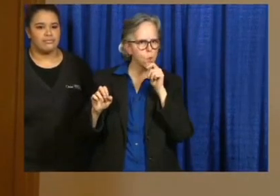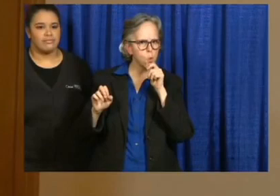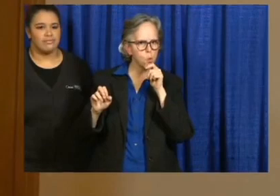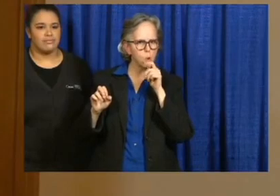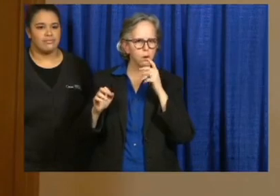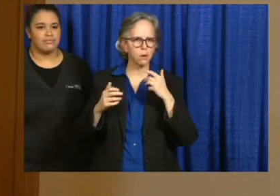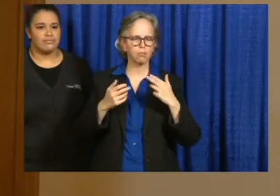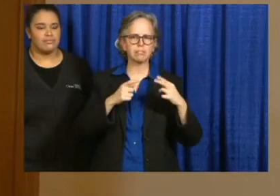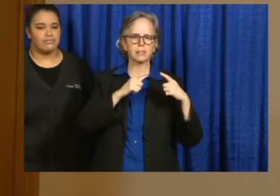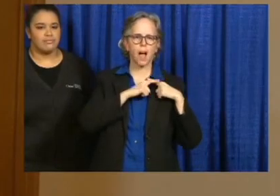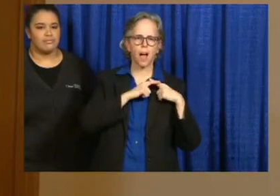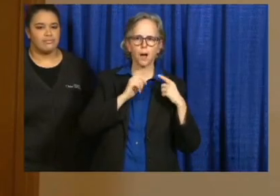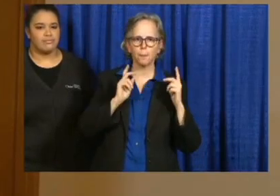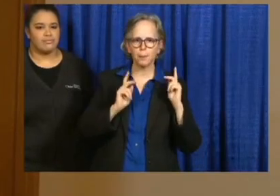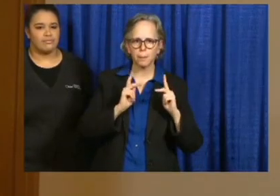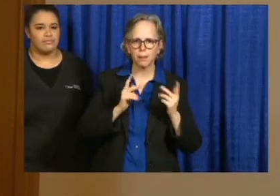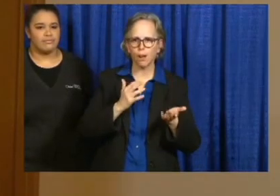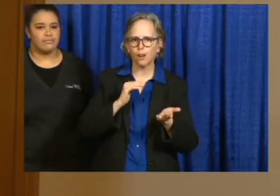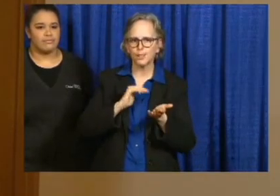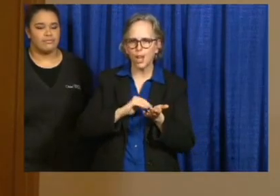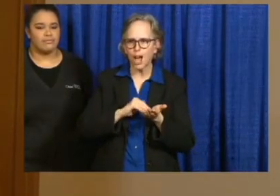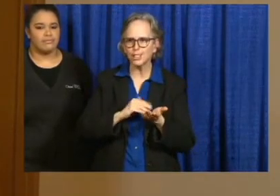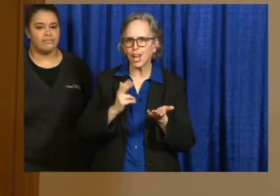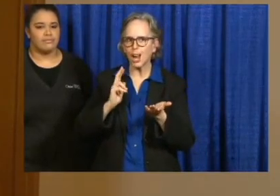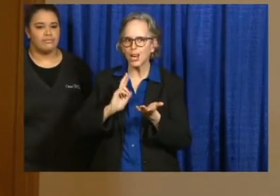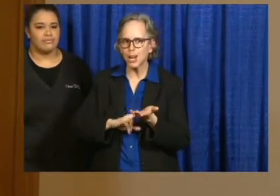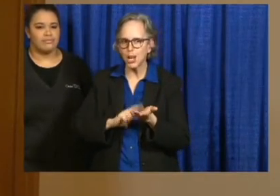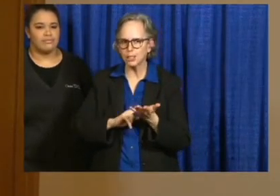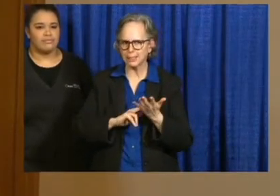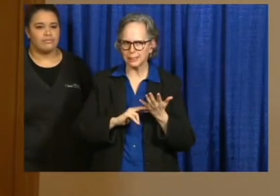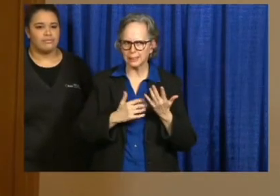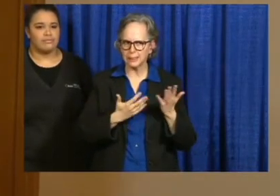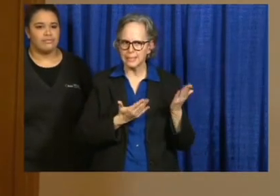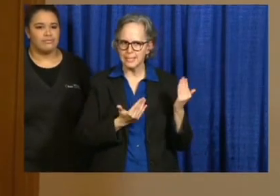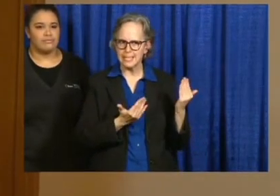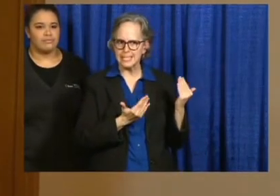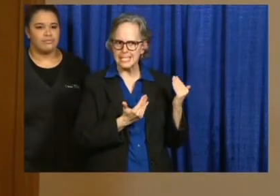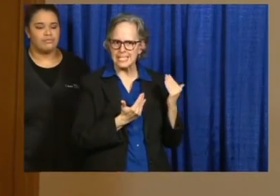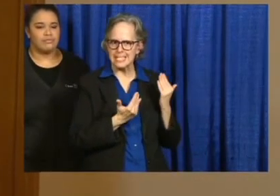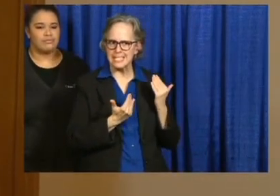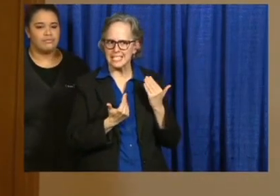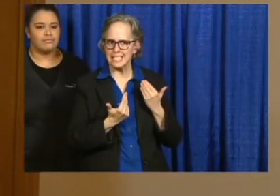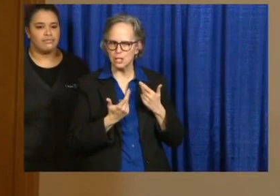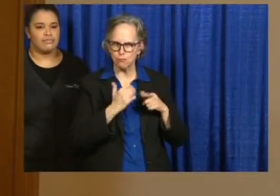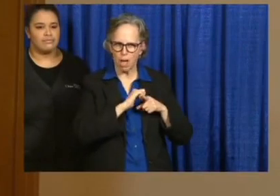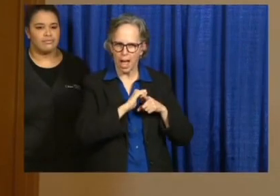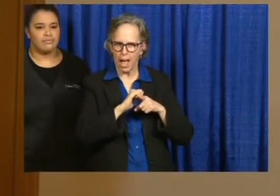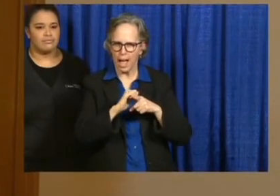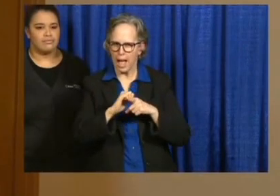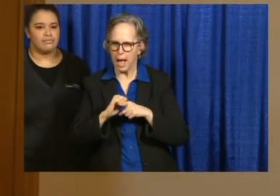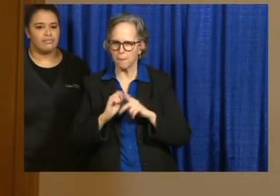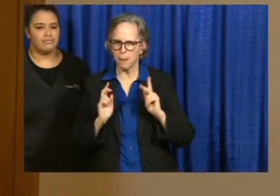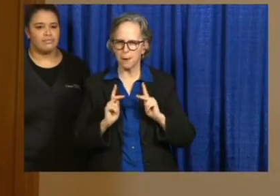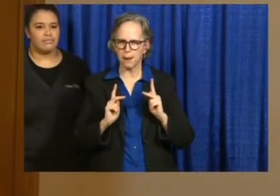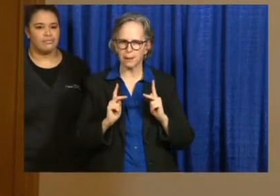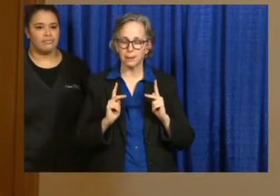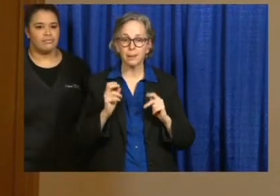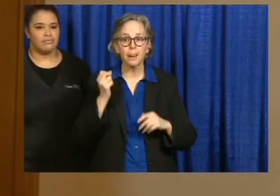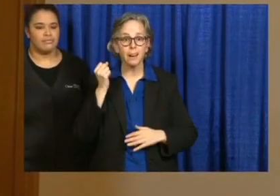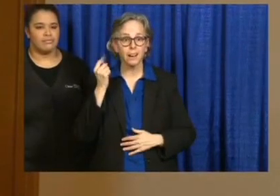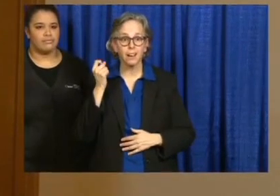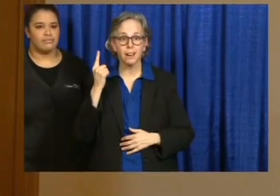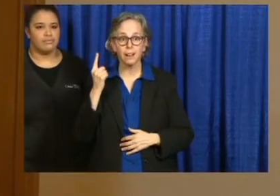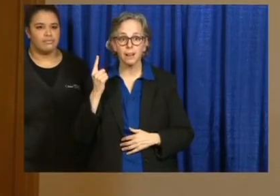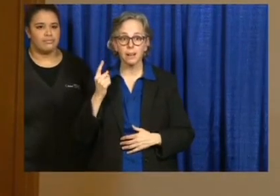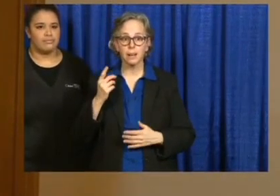surge. But we're working on the fact that we can pretty easily train people like early med students and nursing